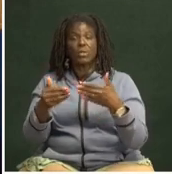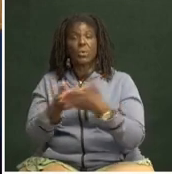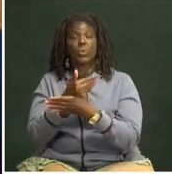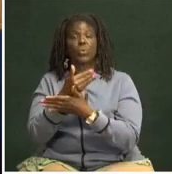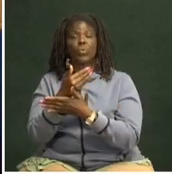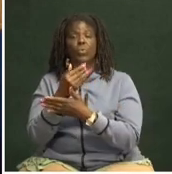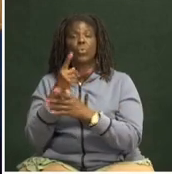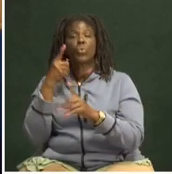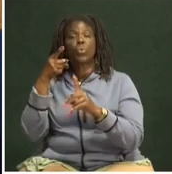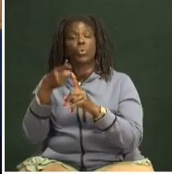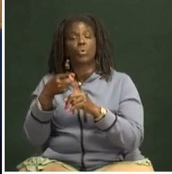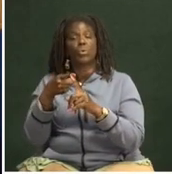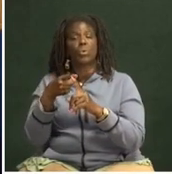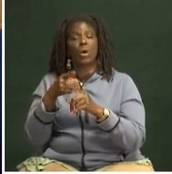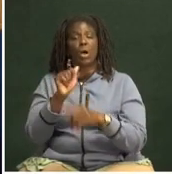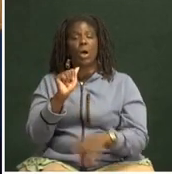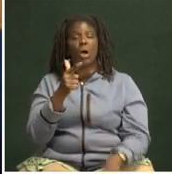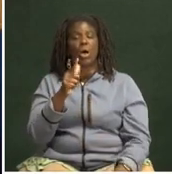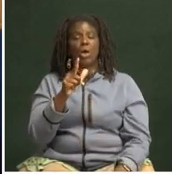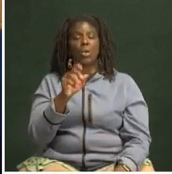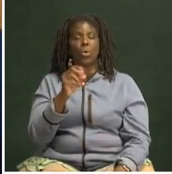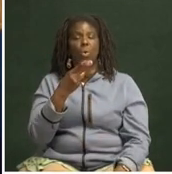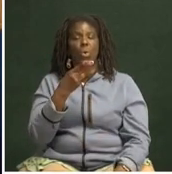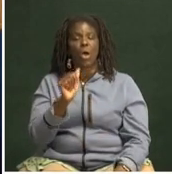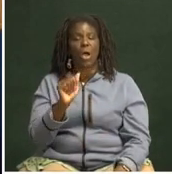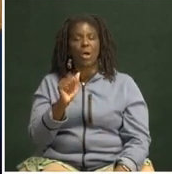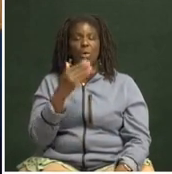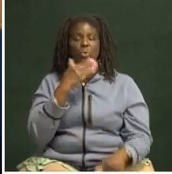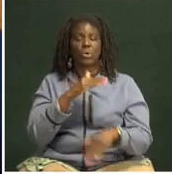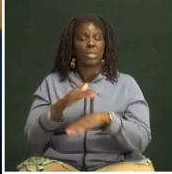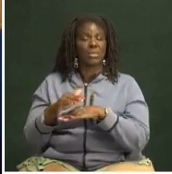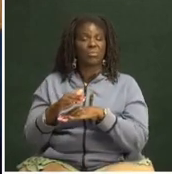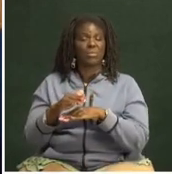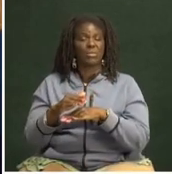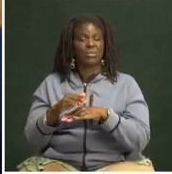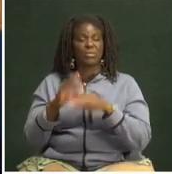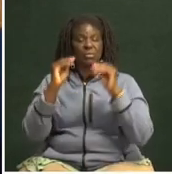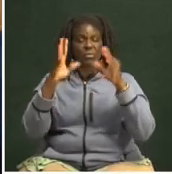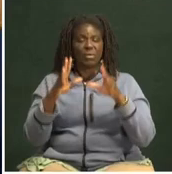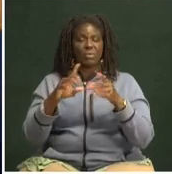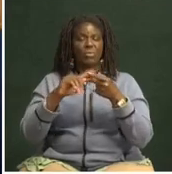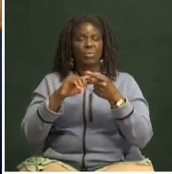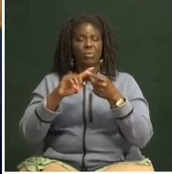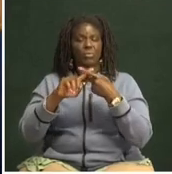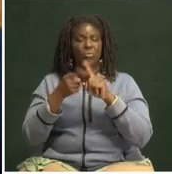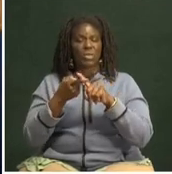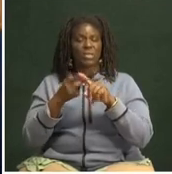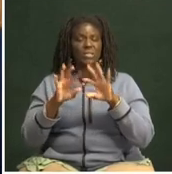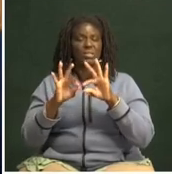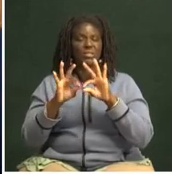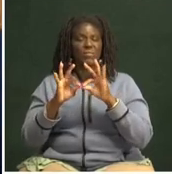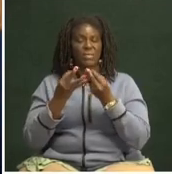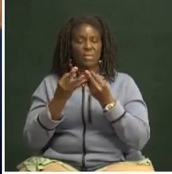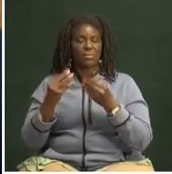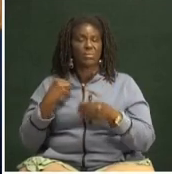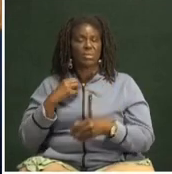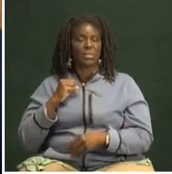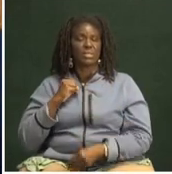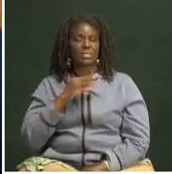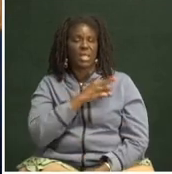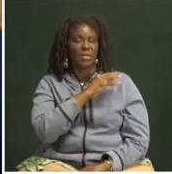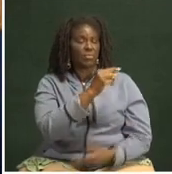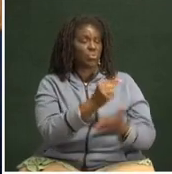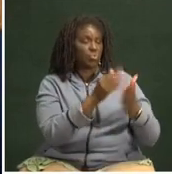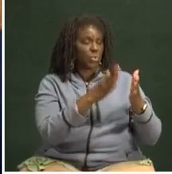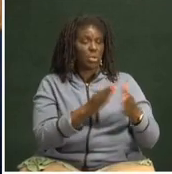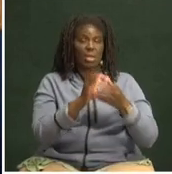family, faculty, staff, and fellow graduates. It is an honor to speak to you tonight. Let me start by